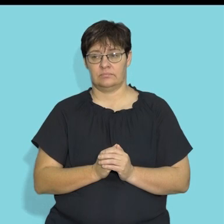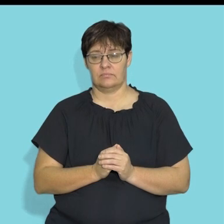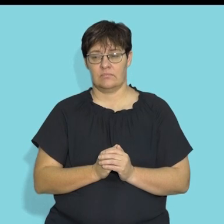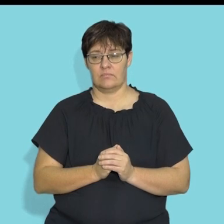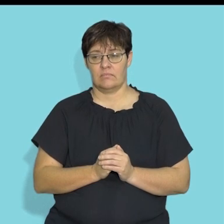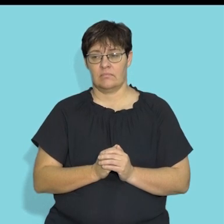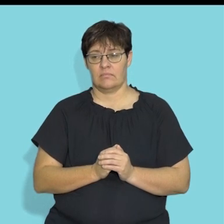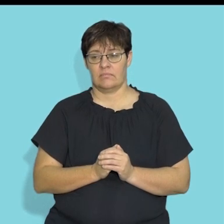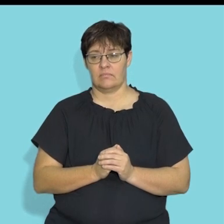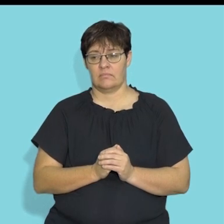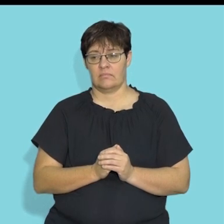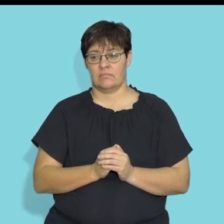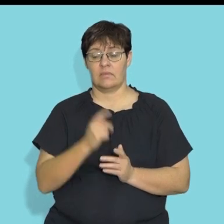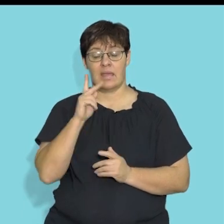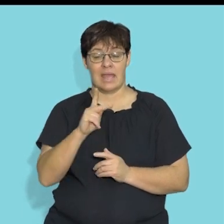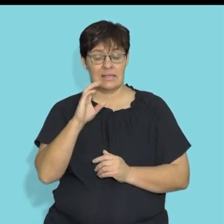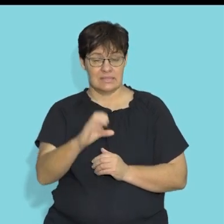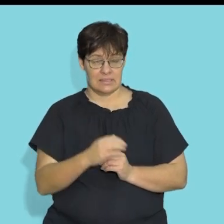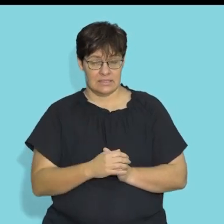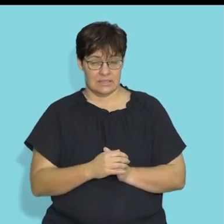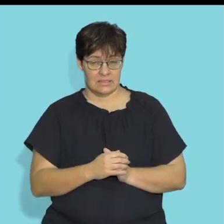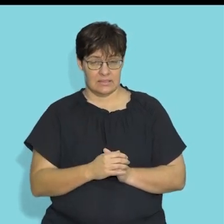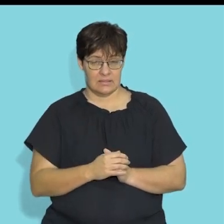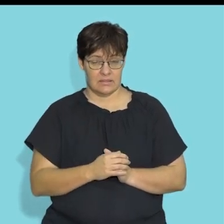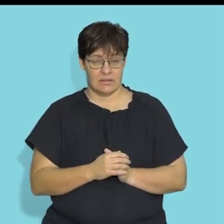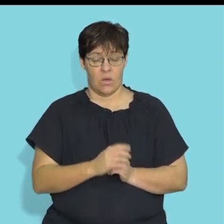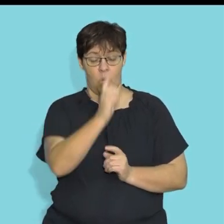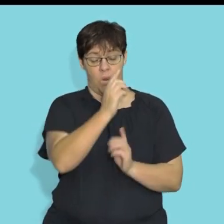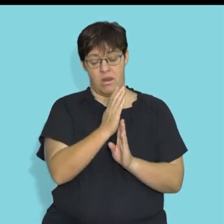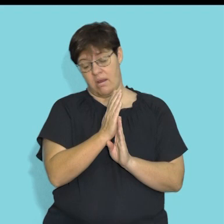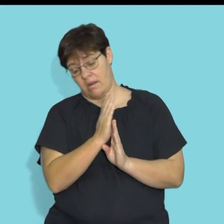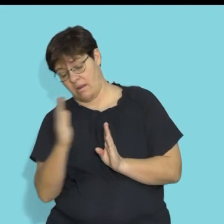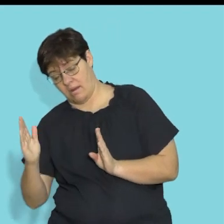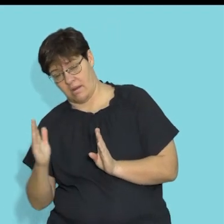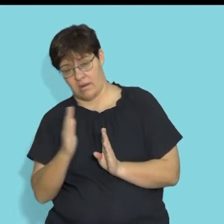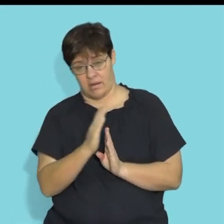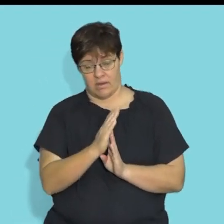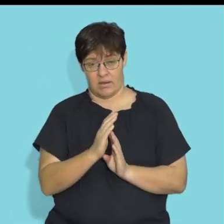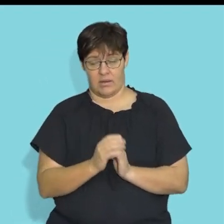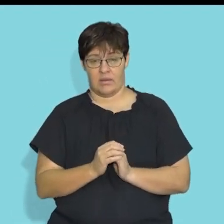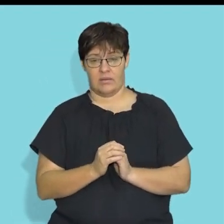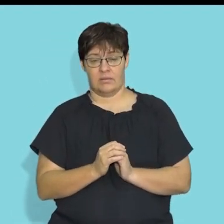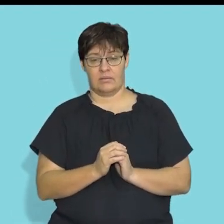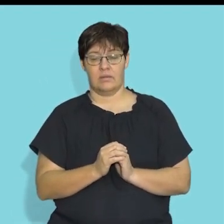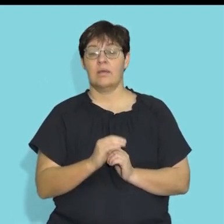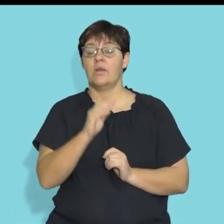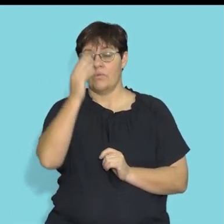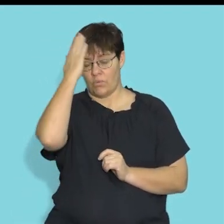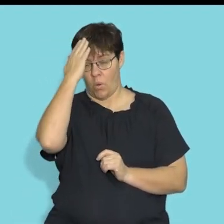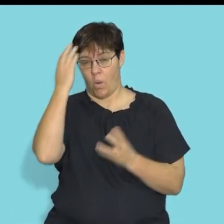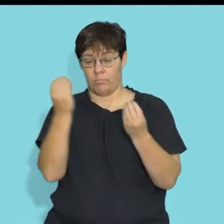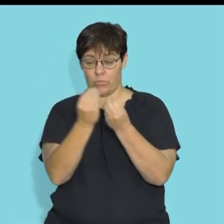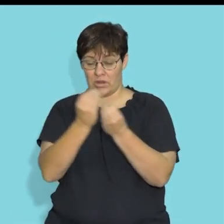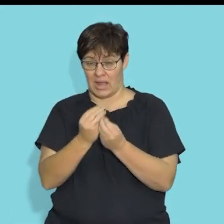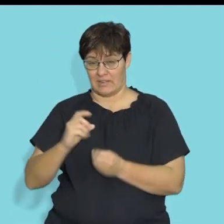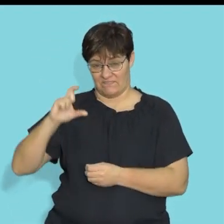When Kc have a value of bigger than 1, we know that we